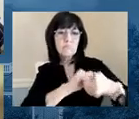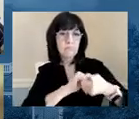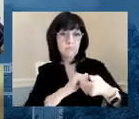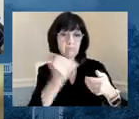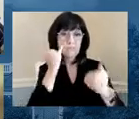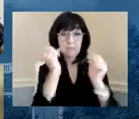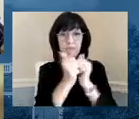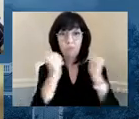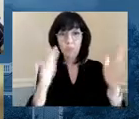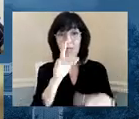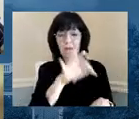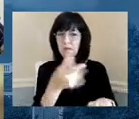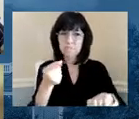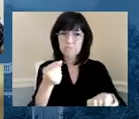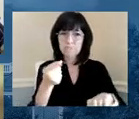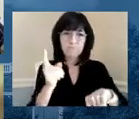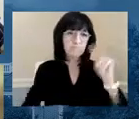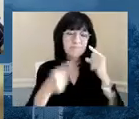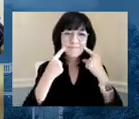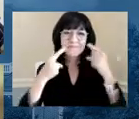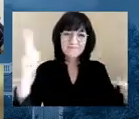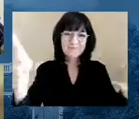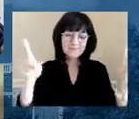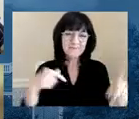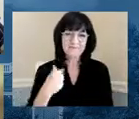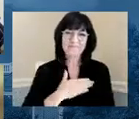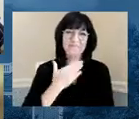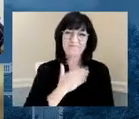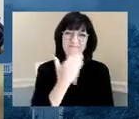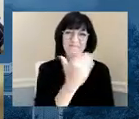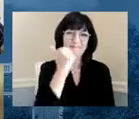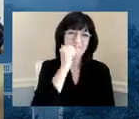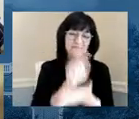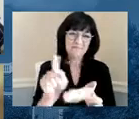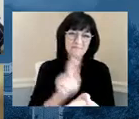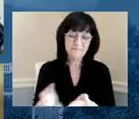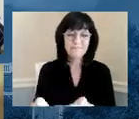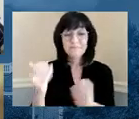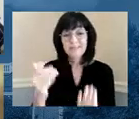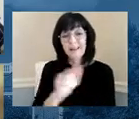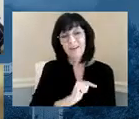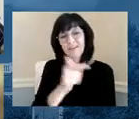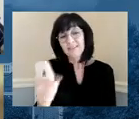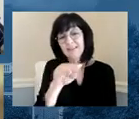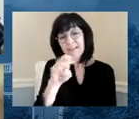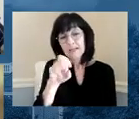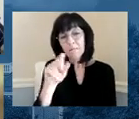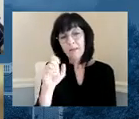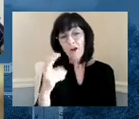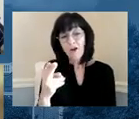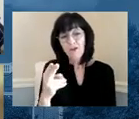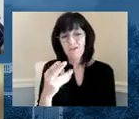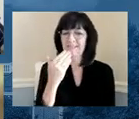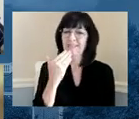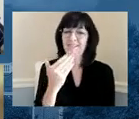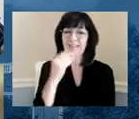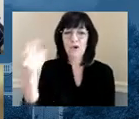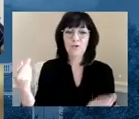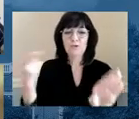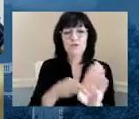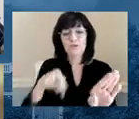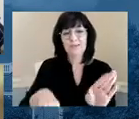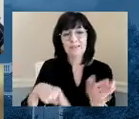that happen on a weekly, bi-weekly basis. Meredith, thanks for joining us and bringing in to this discussion the perspective